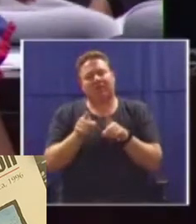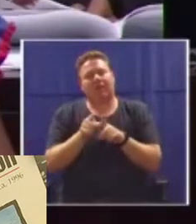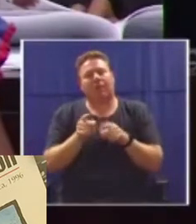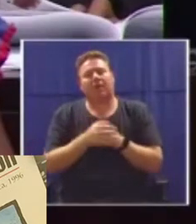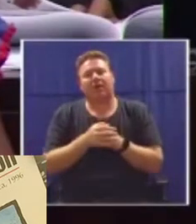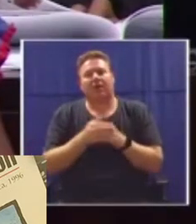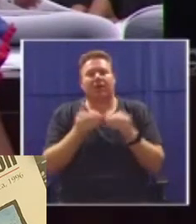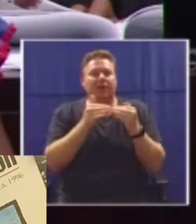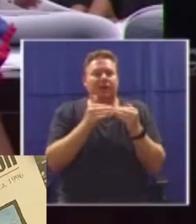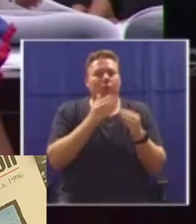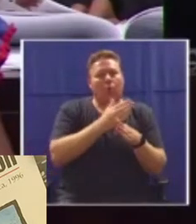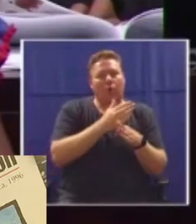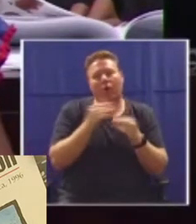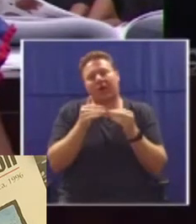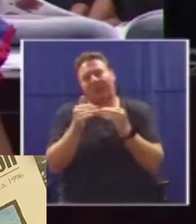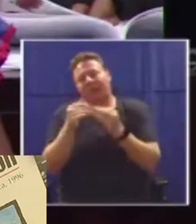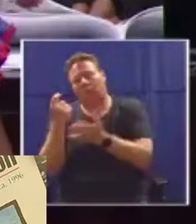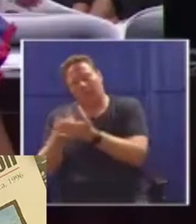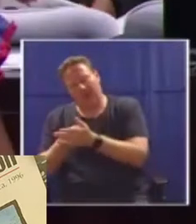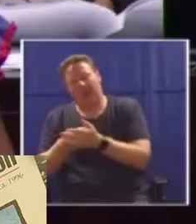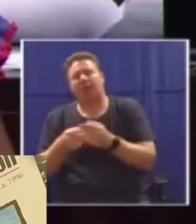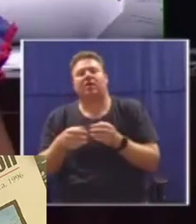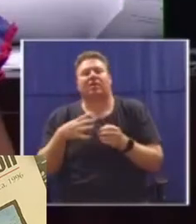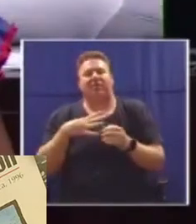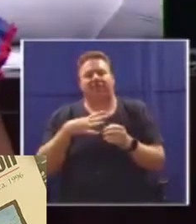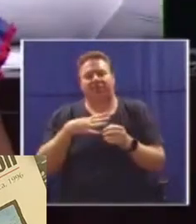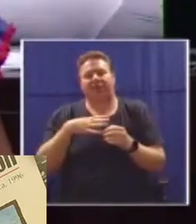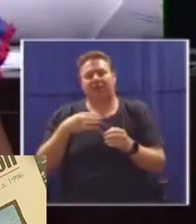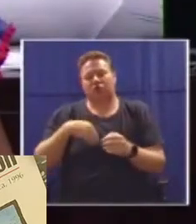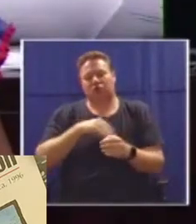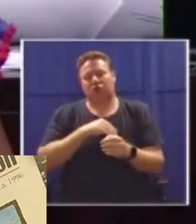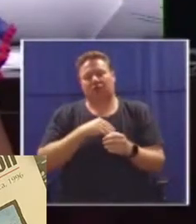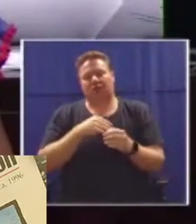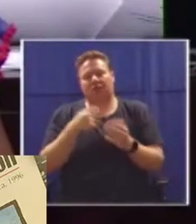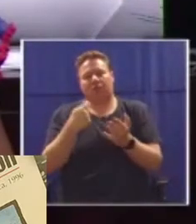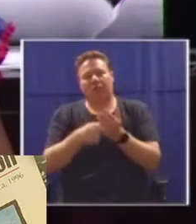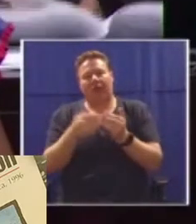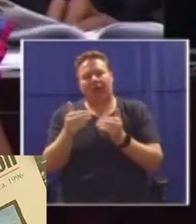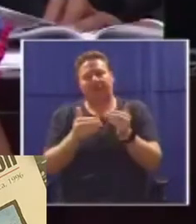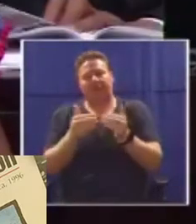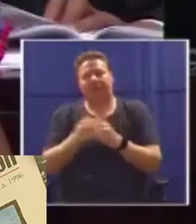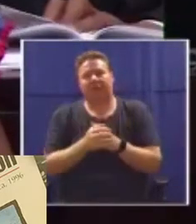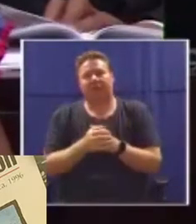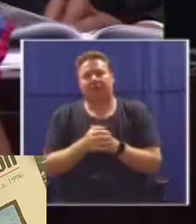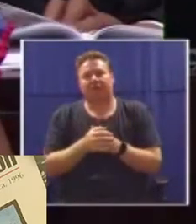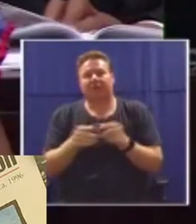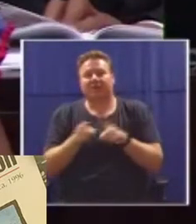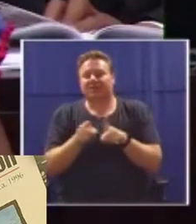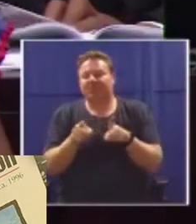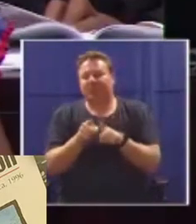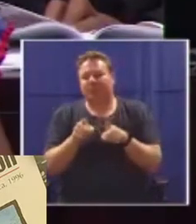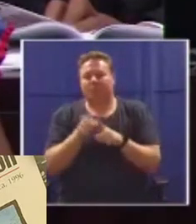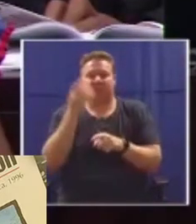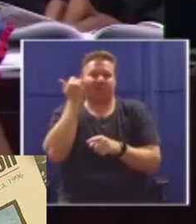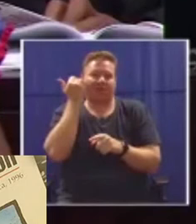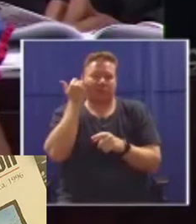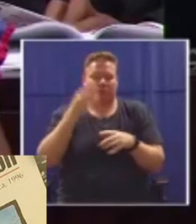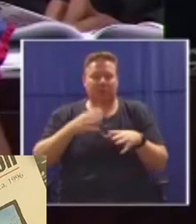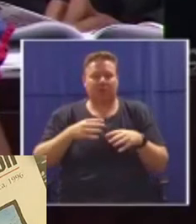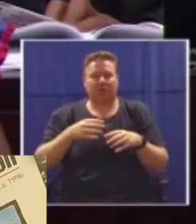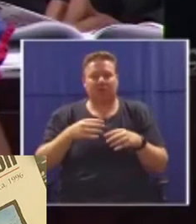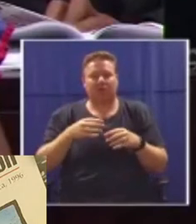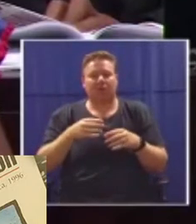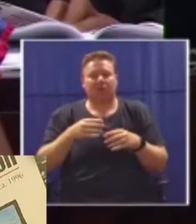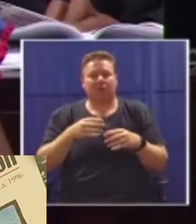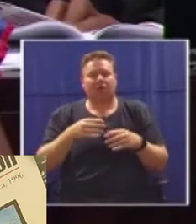pay principle address the gender pay gap. We equally welcome the strides of our government in promoting